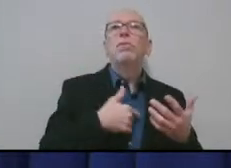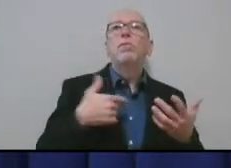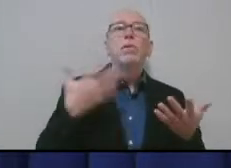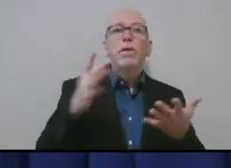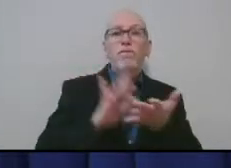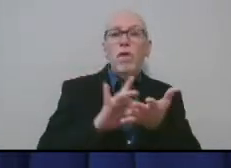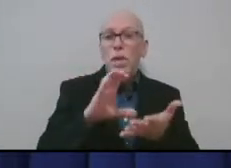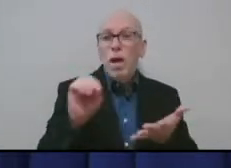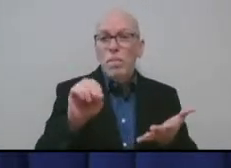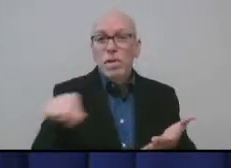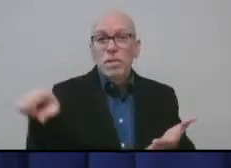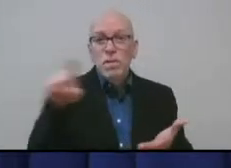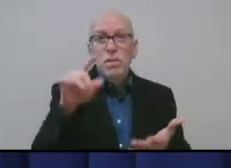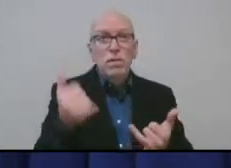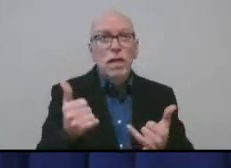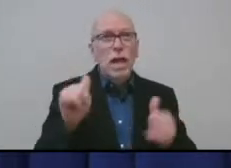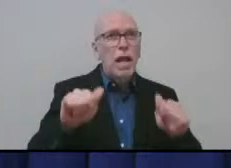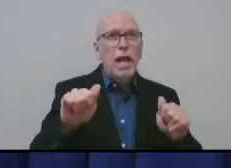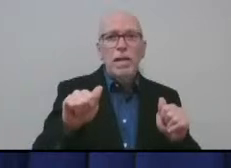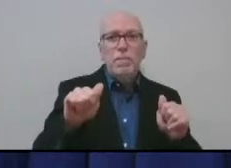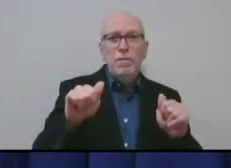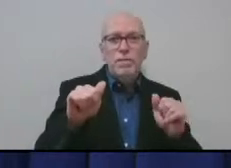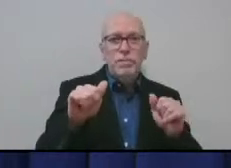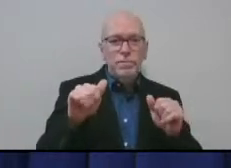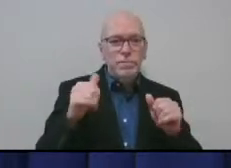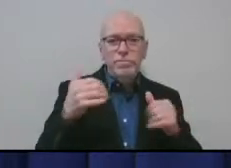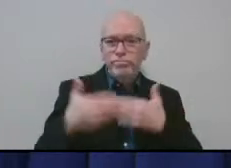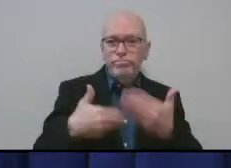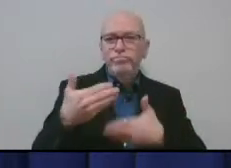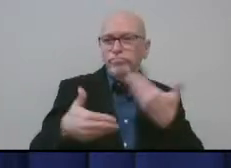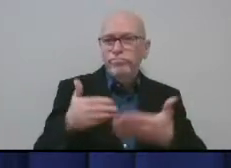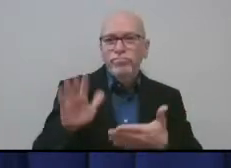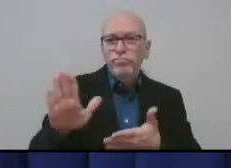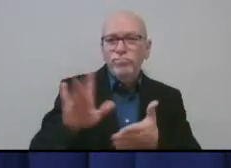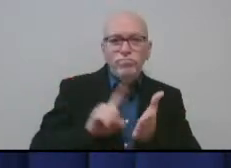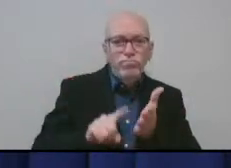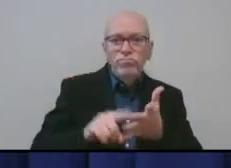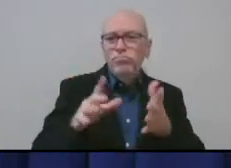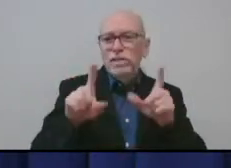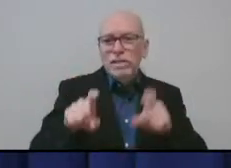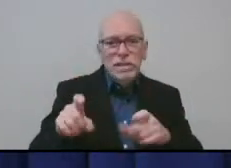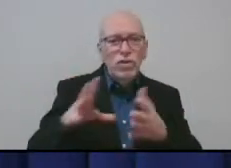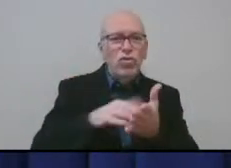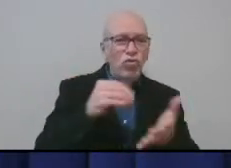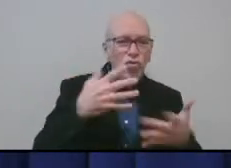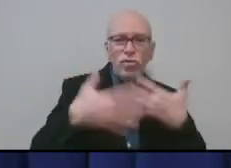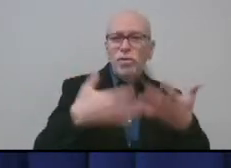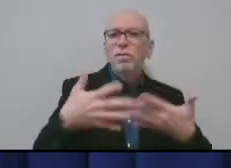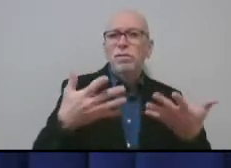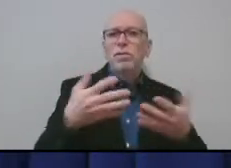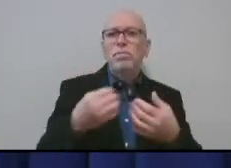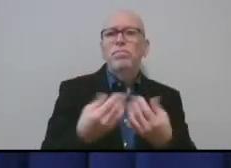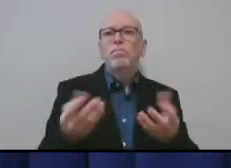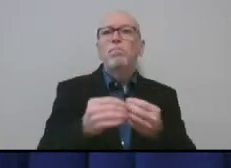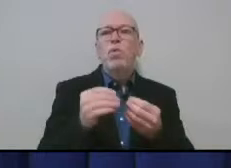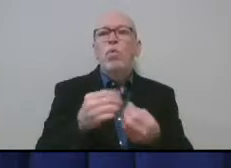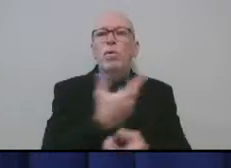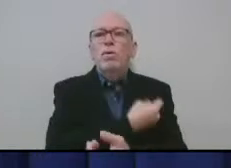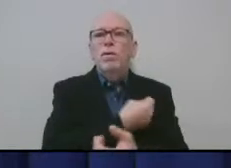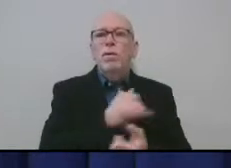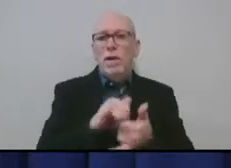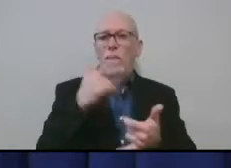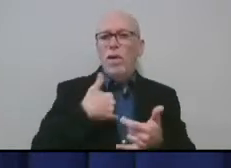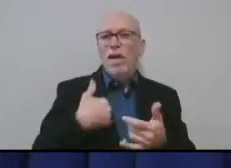companies are able to follow their own best practices and lessons learned, and that's what's led to this